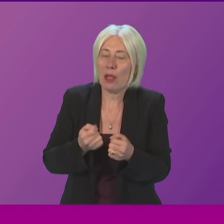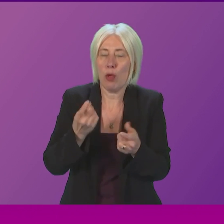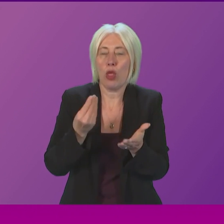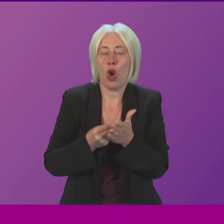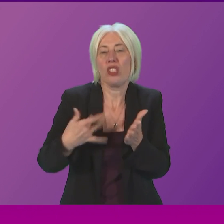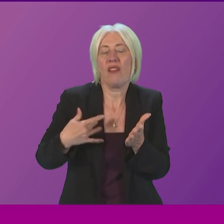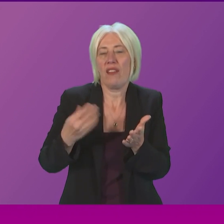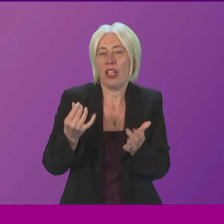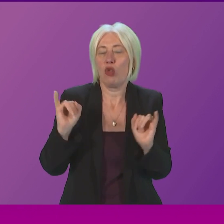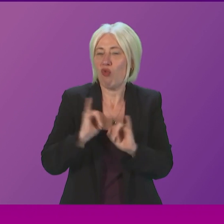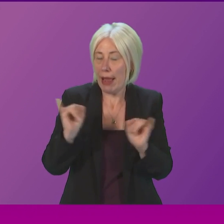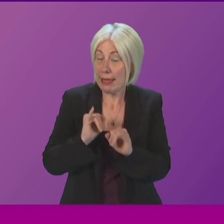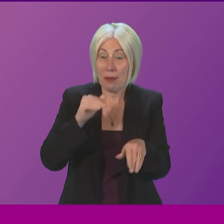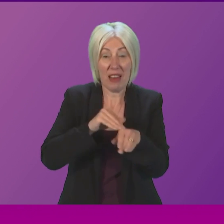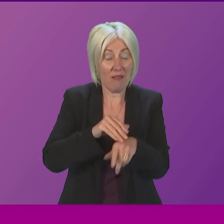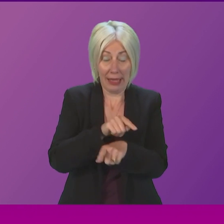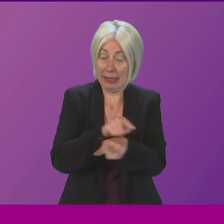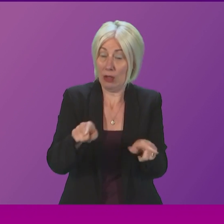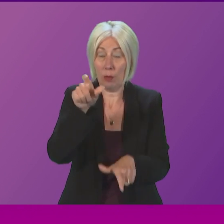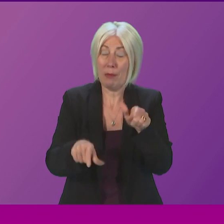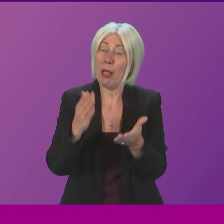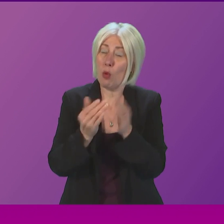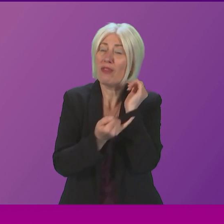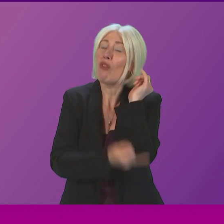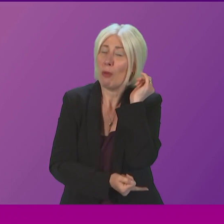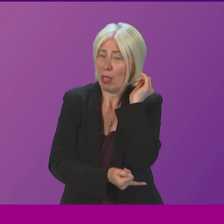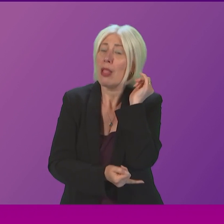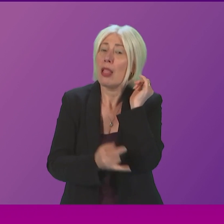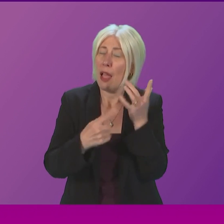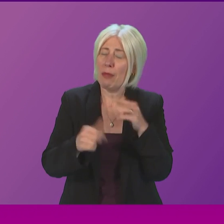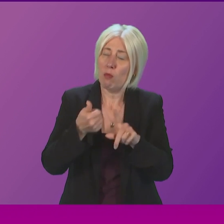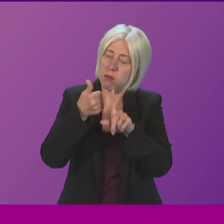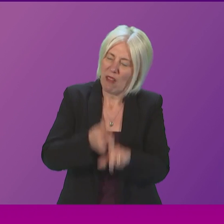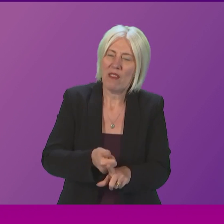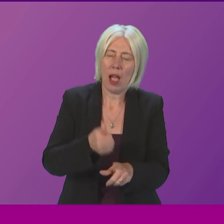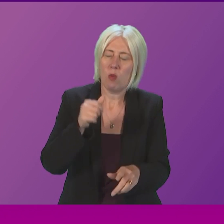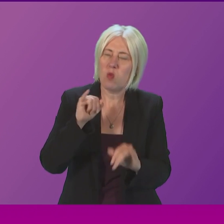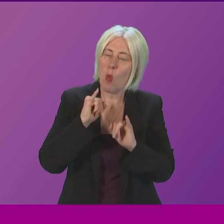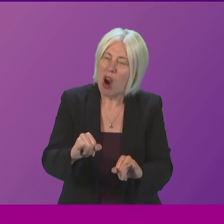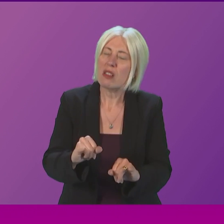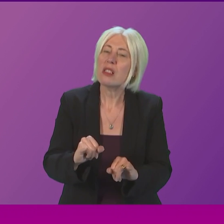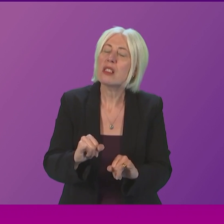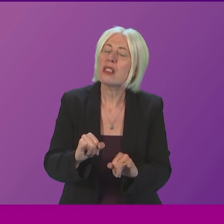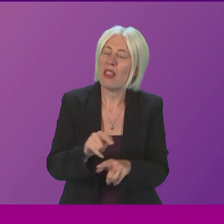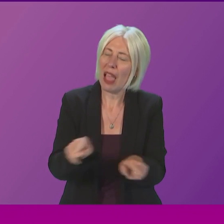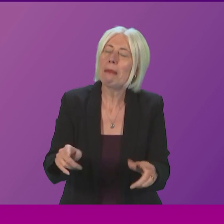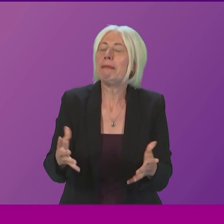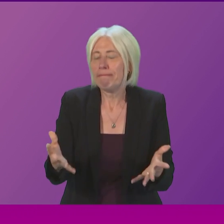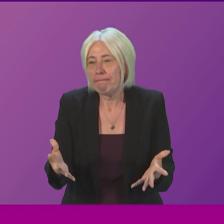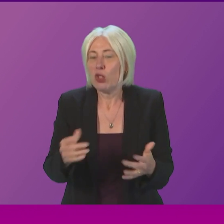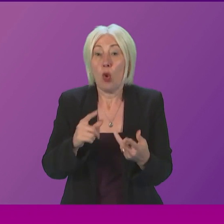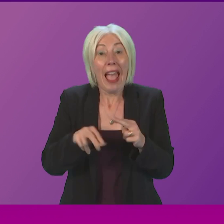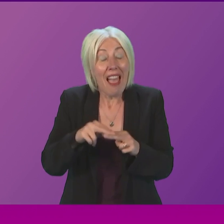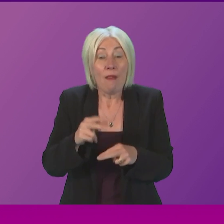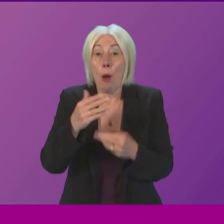living crisis, which has affected those who are the most vulnerable in our society even harder than anybody else. So there is more that we